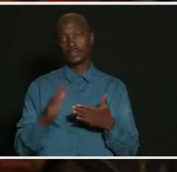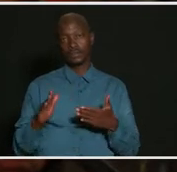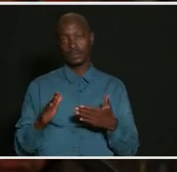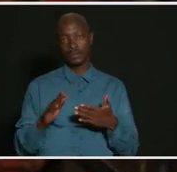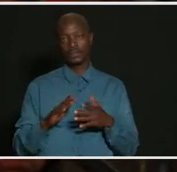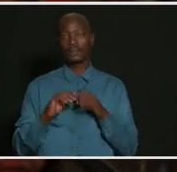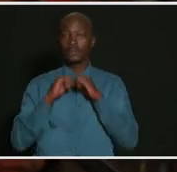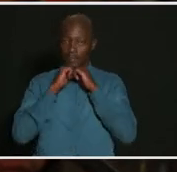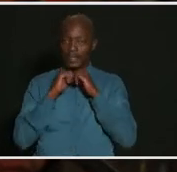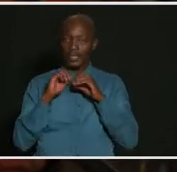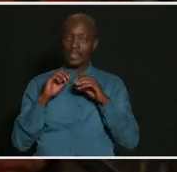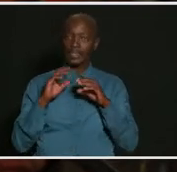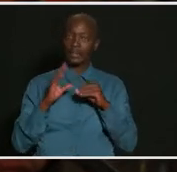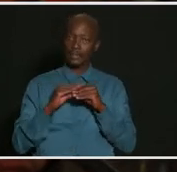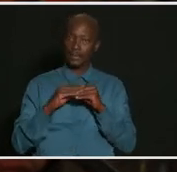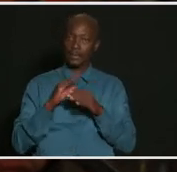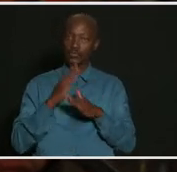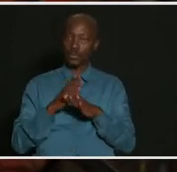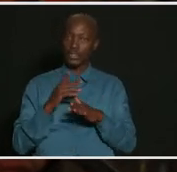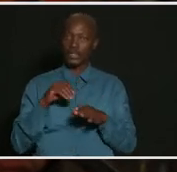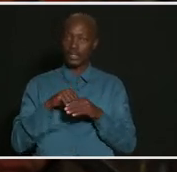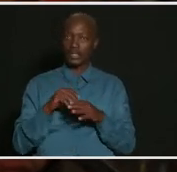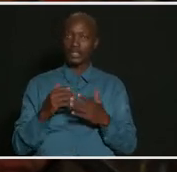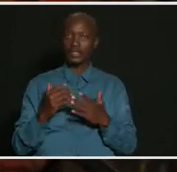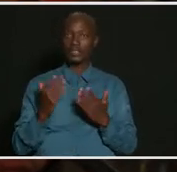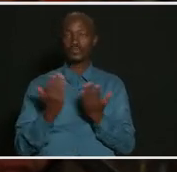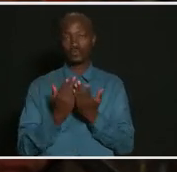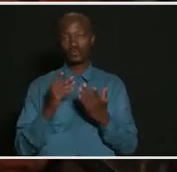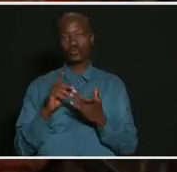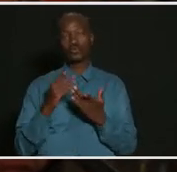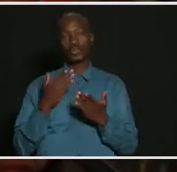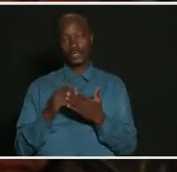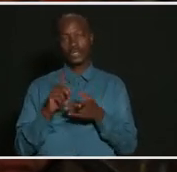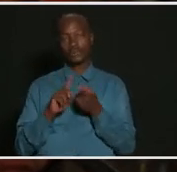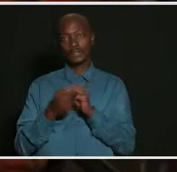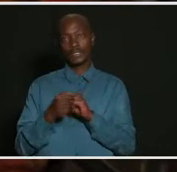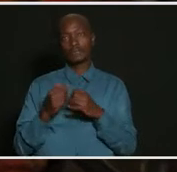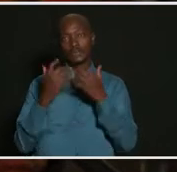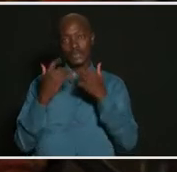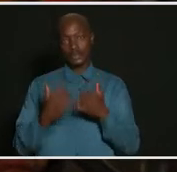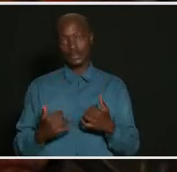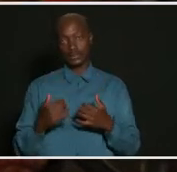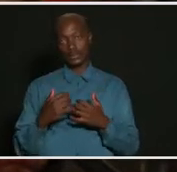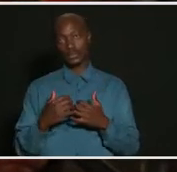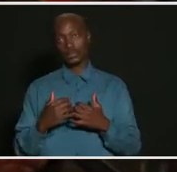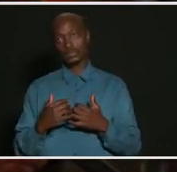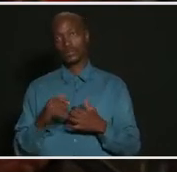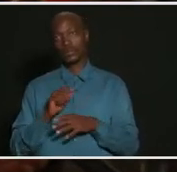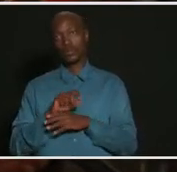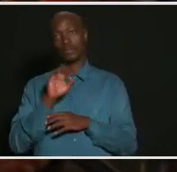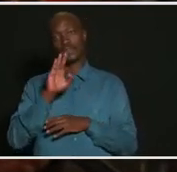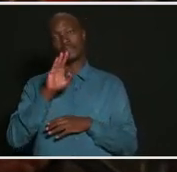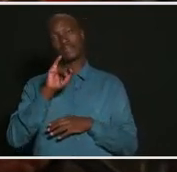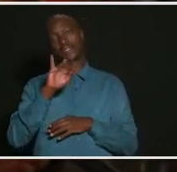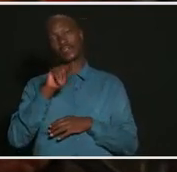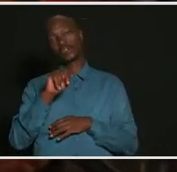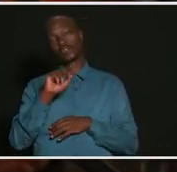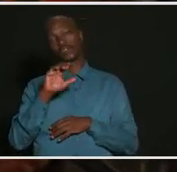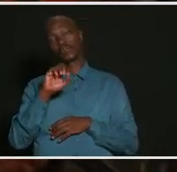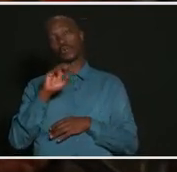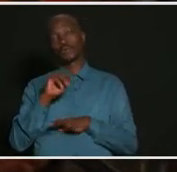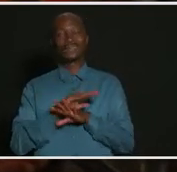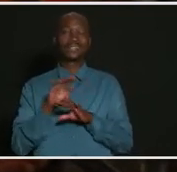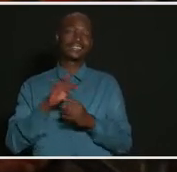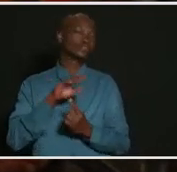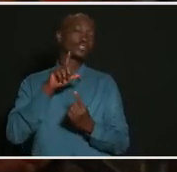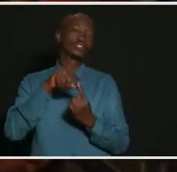says parent members working at the school can be the treasurer or the chairperson of the fincom so that it is clear that it is not the choice